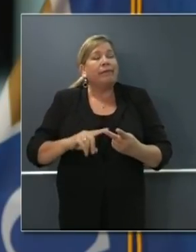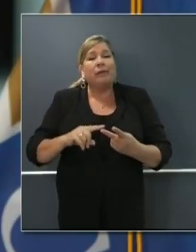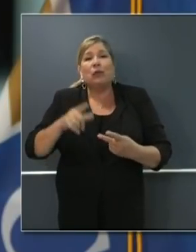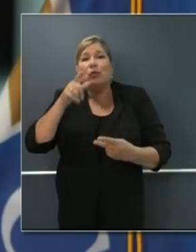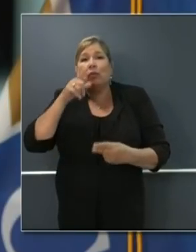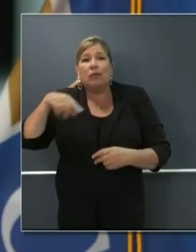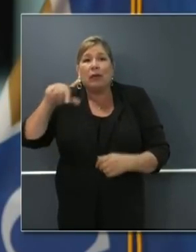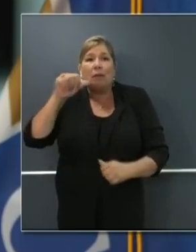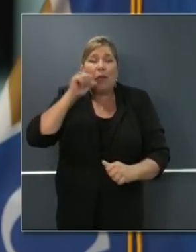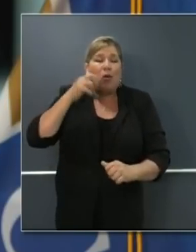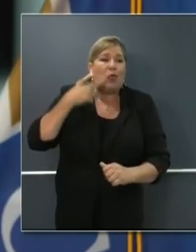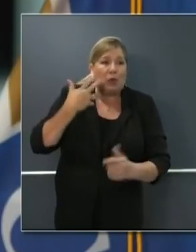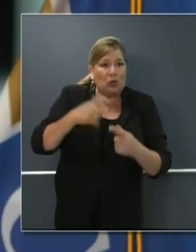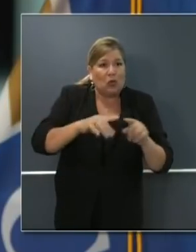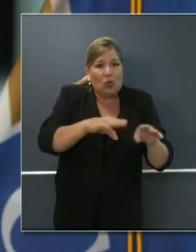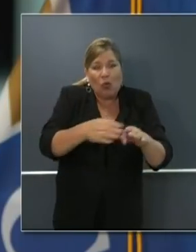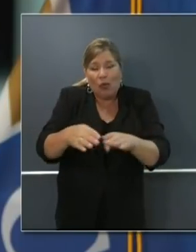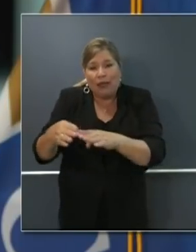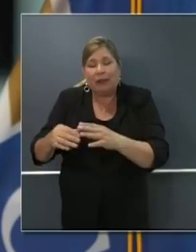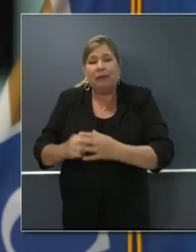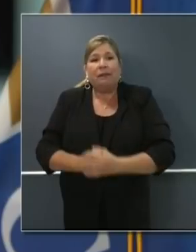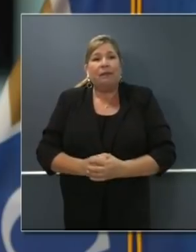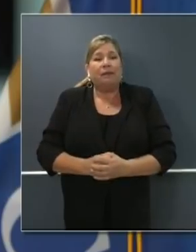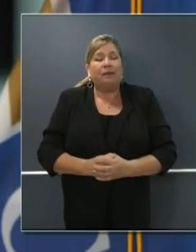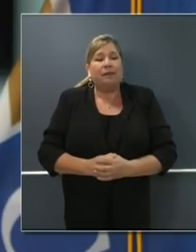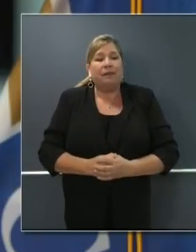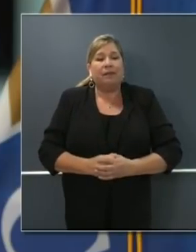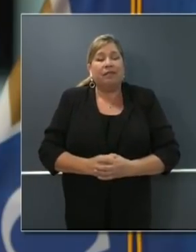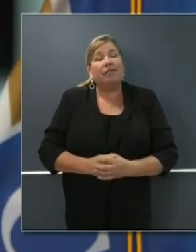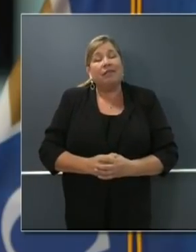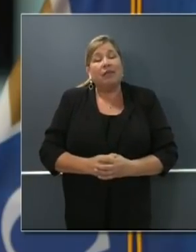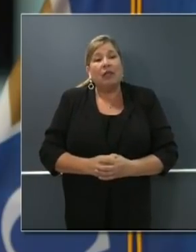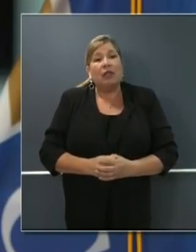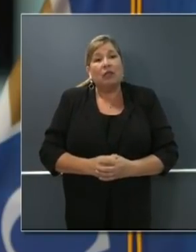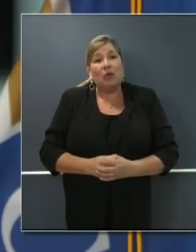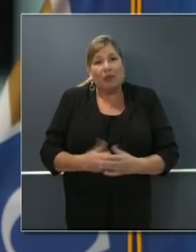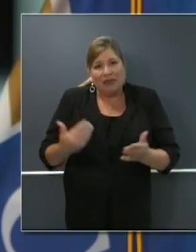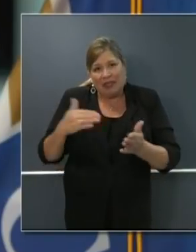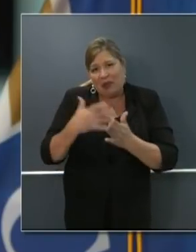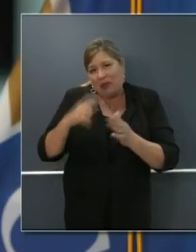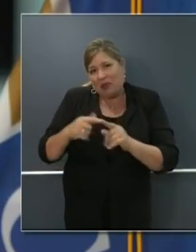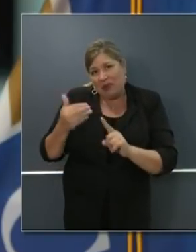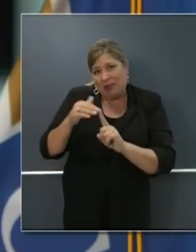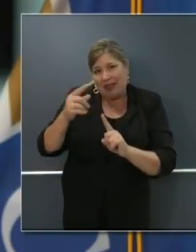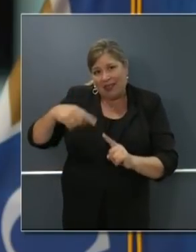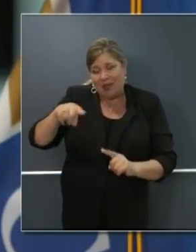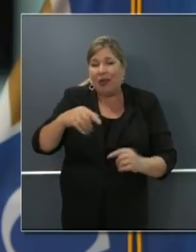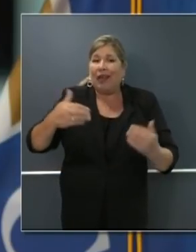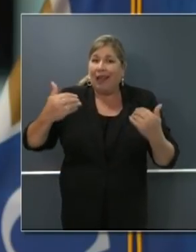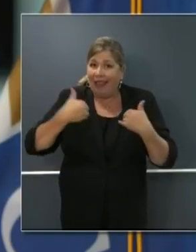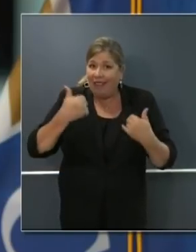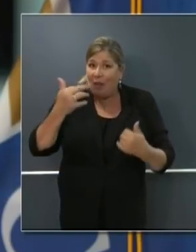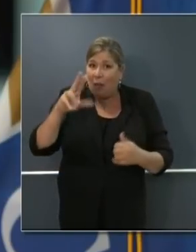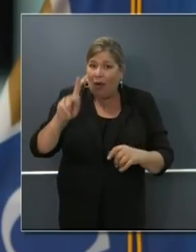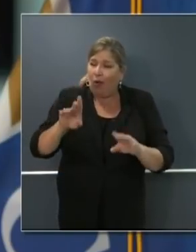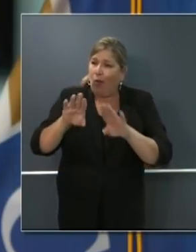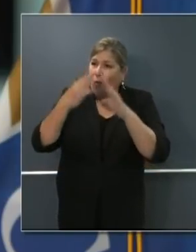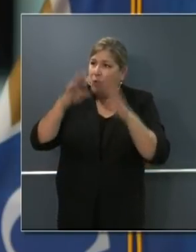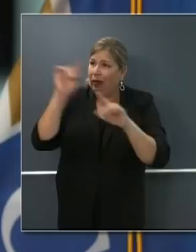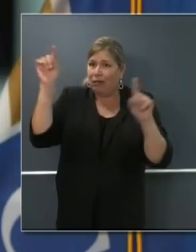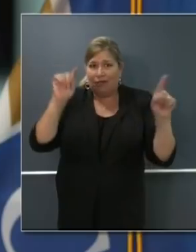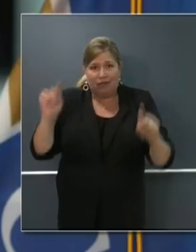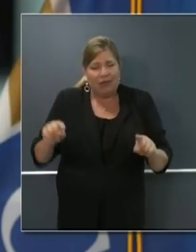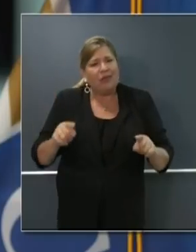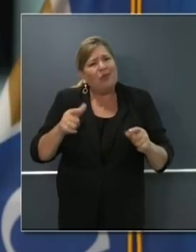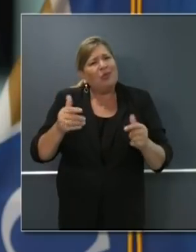people, a couple hundred parks in this state that have been open, remain open. Just be thoughtful, be judicious in how you utilize